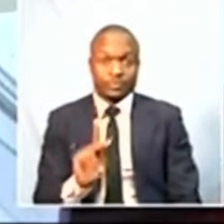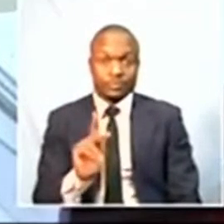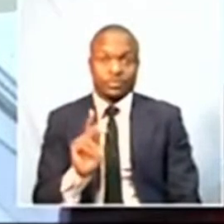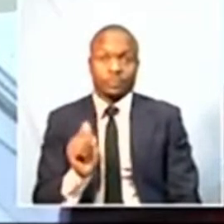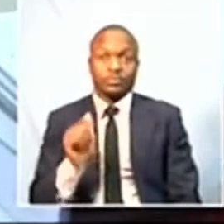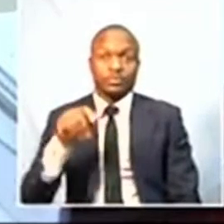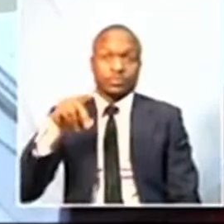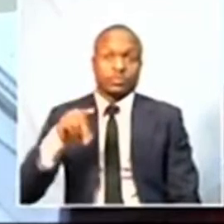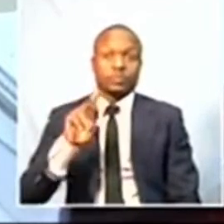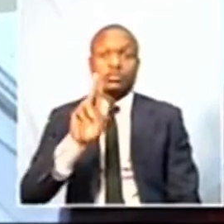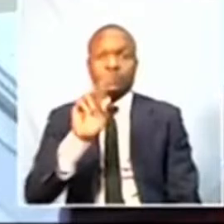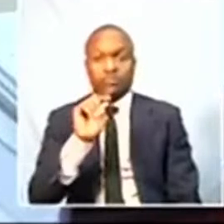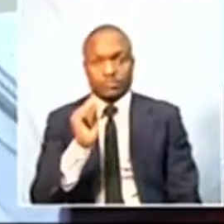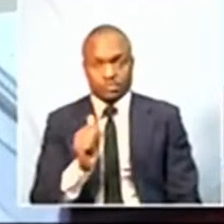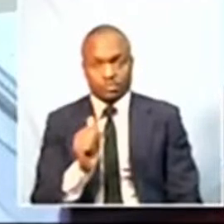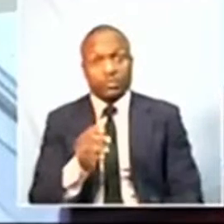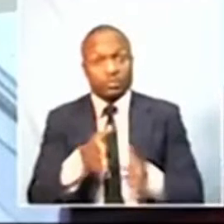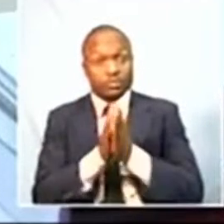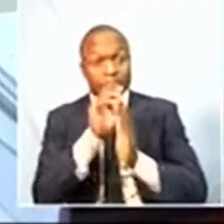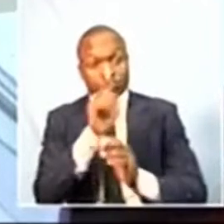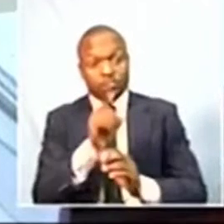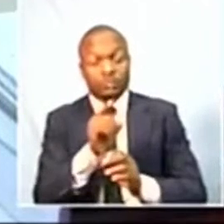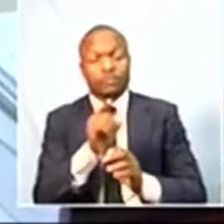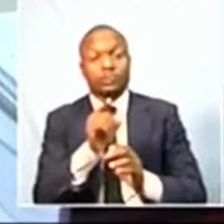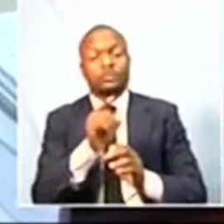you to introduce yourselves